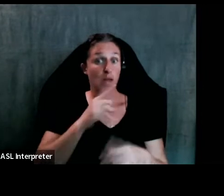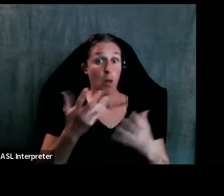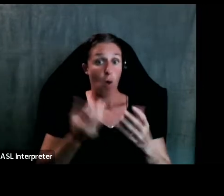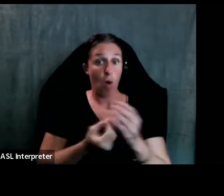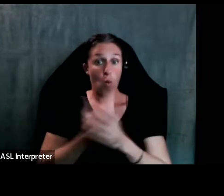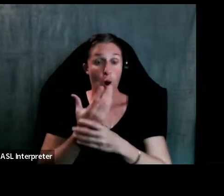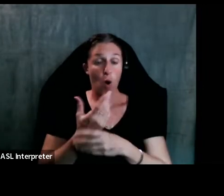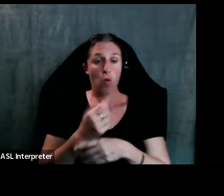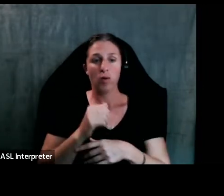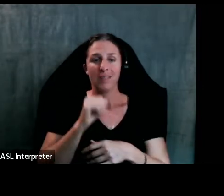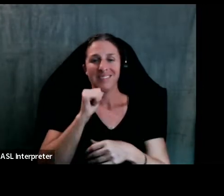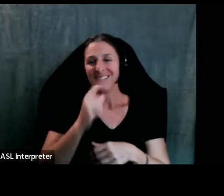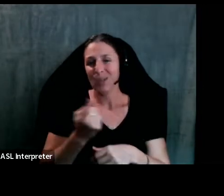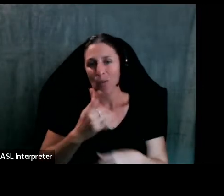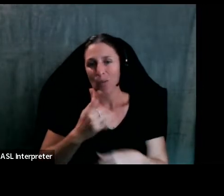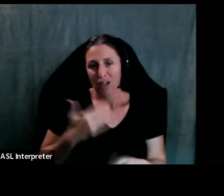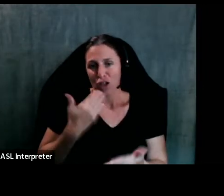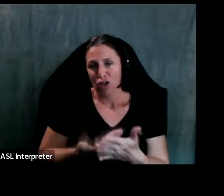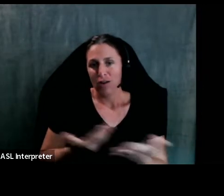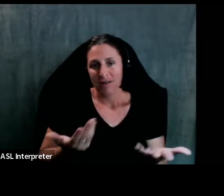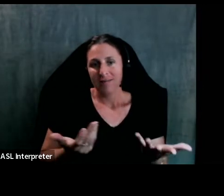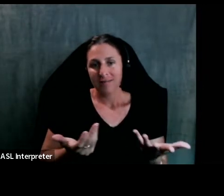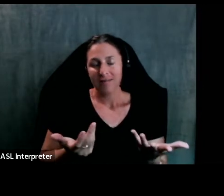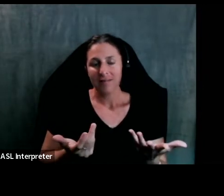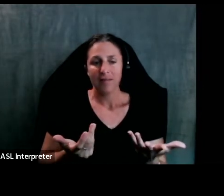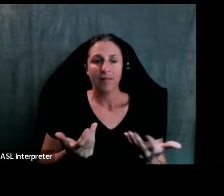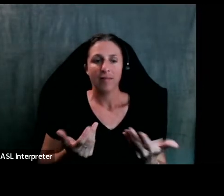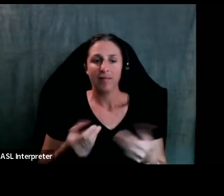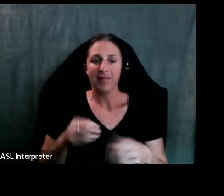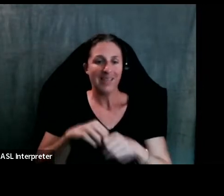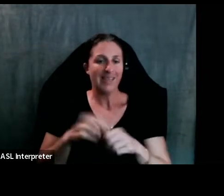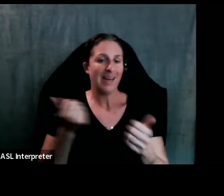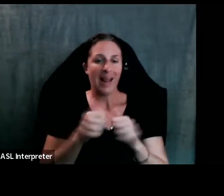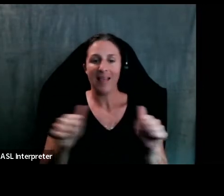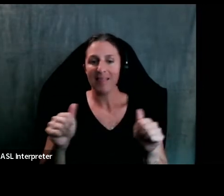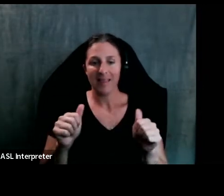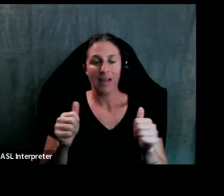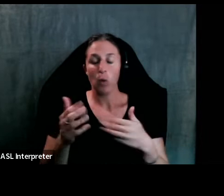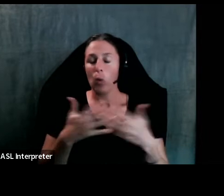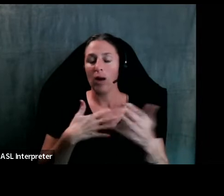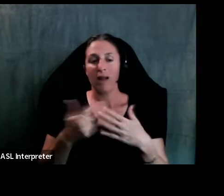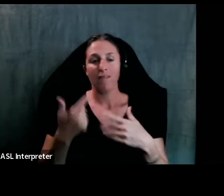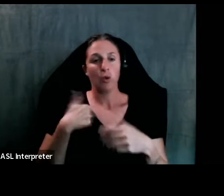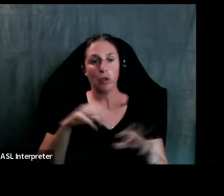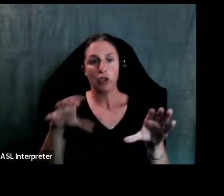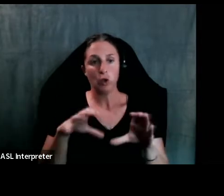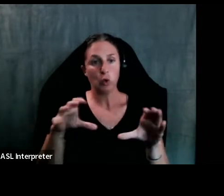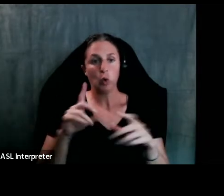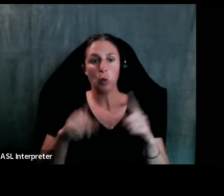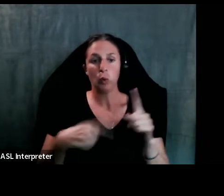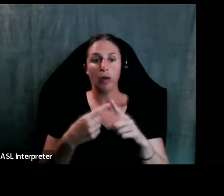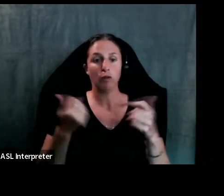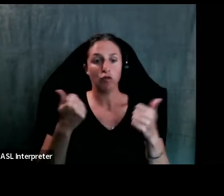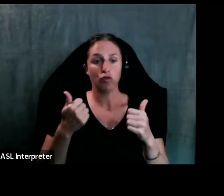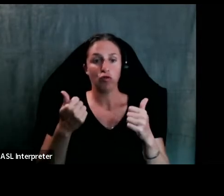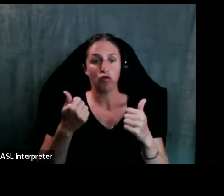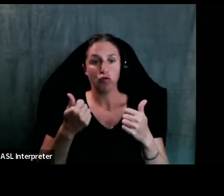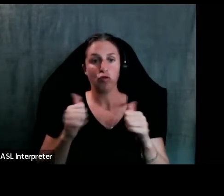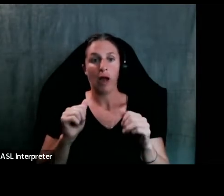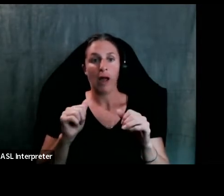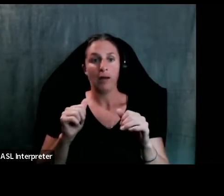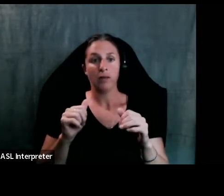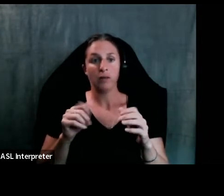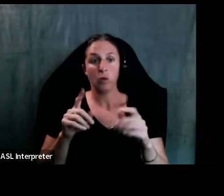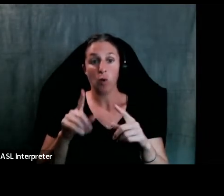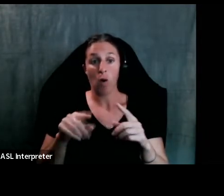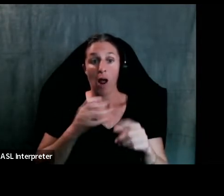going to always feel good. I mean, we have, like in anything, right? Whatever we do when we're trying to do our own personal growth, like